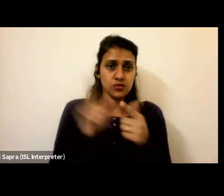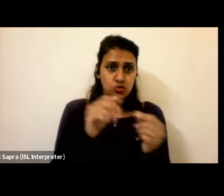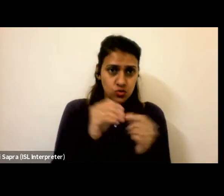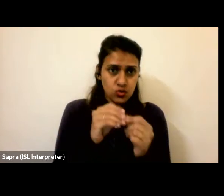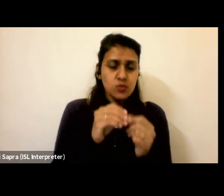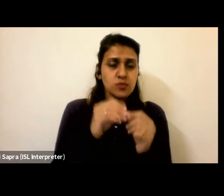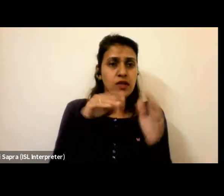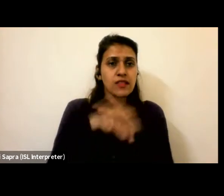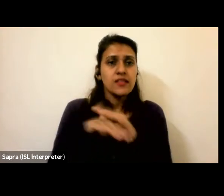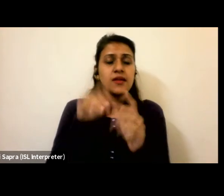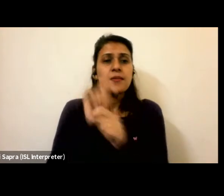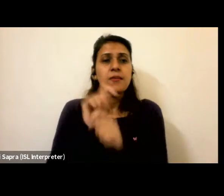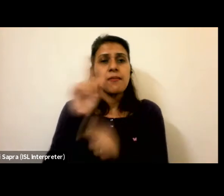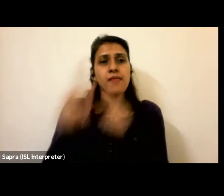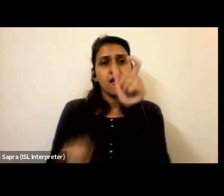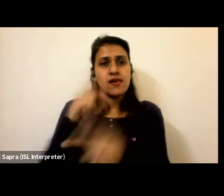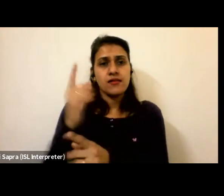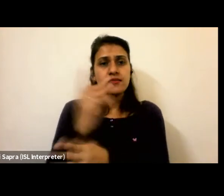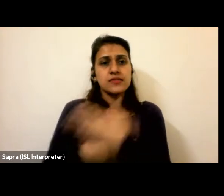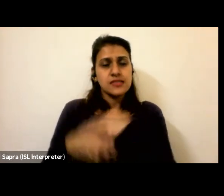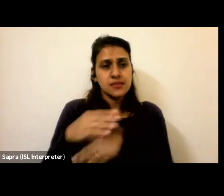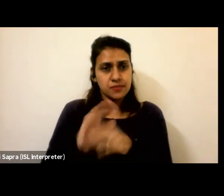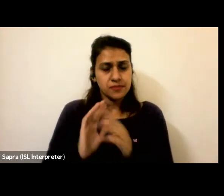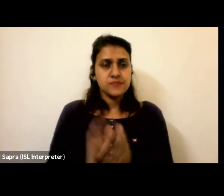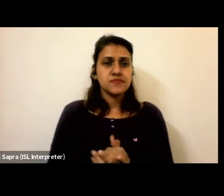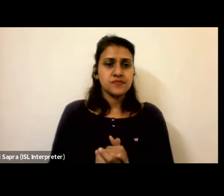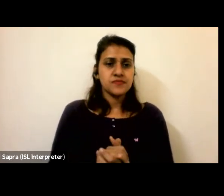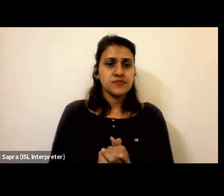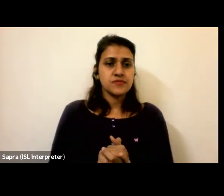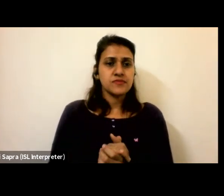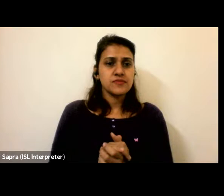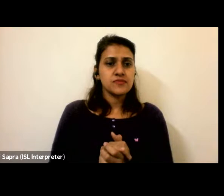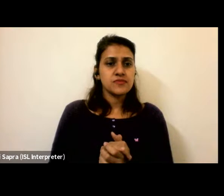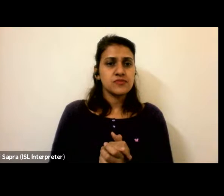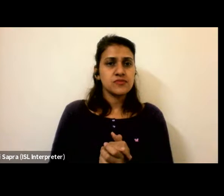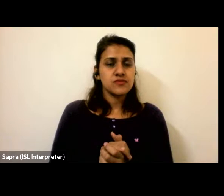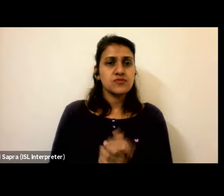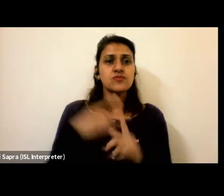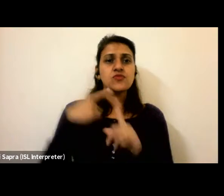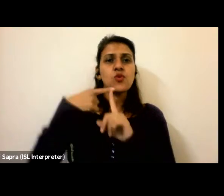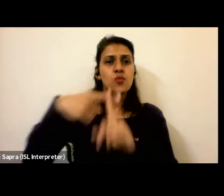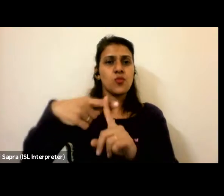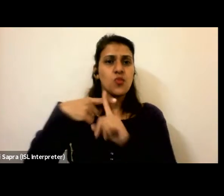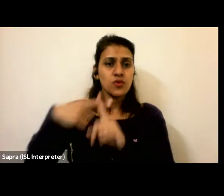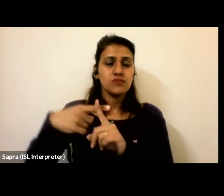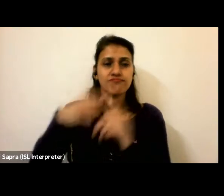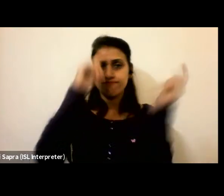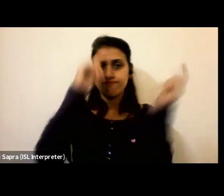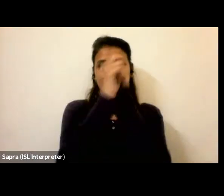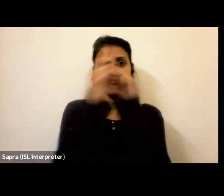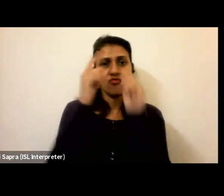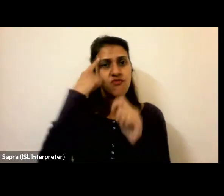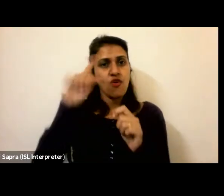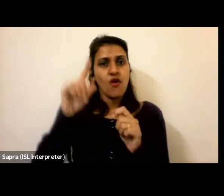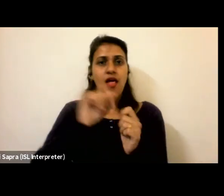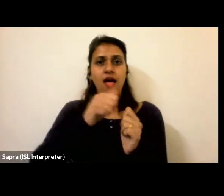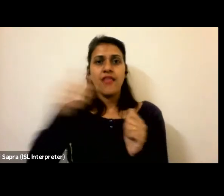people with disabilities and are a positive role model for others.